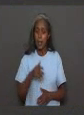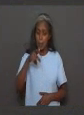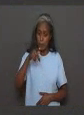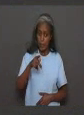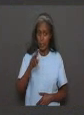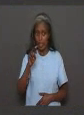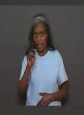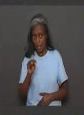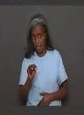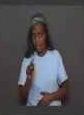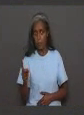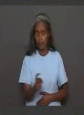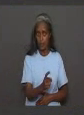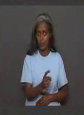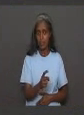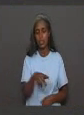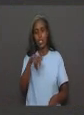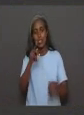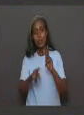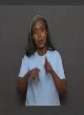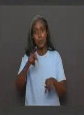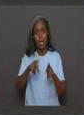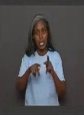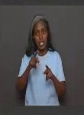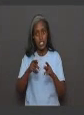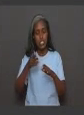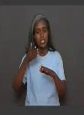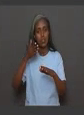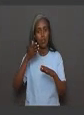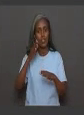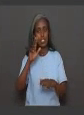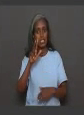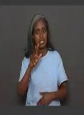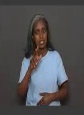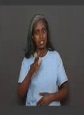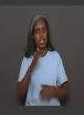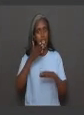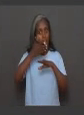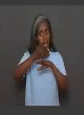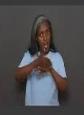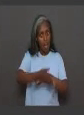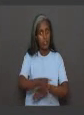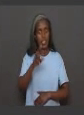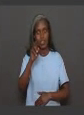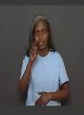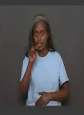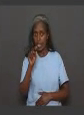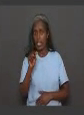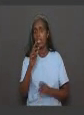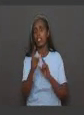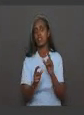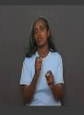Let Pn be the population of the city after